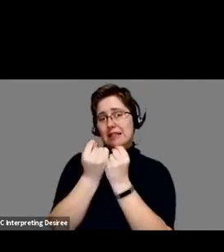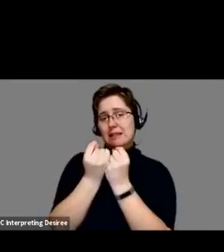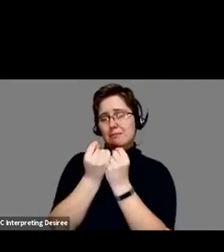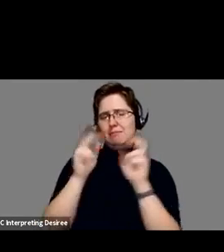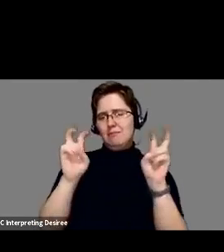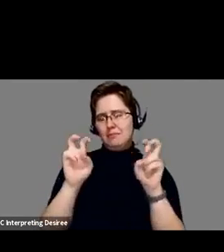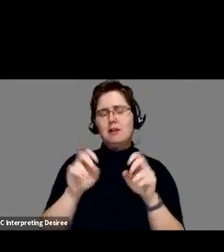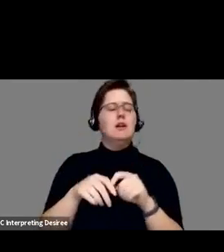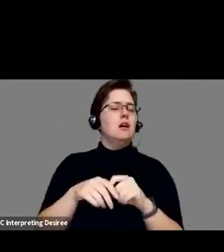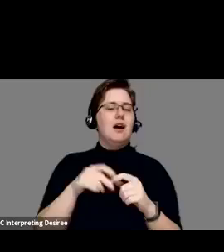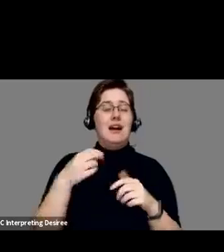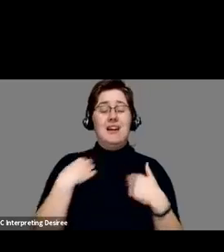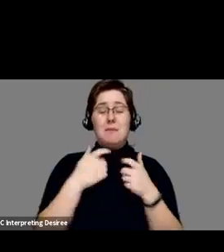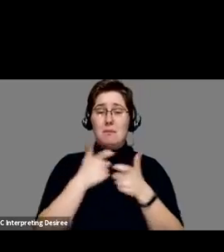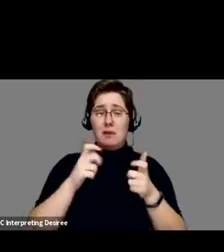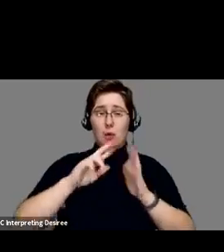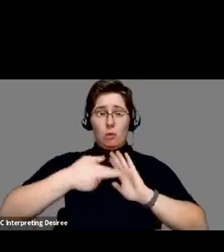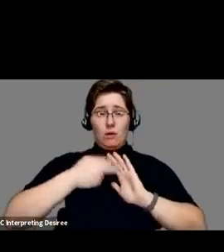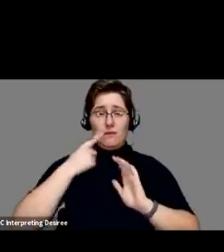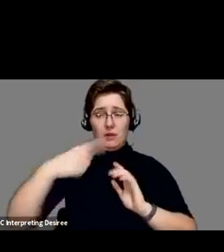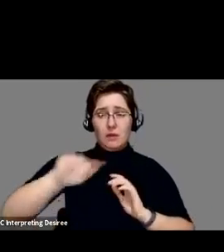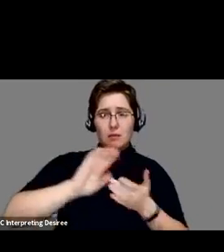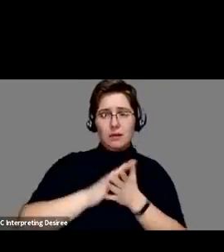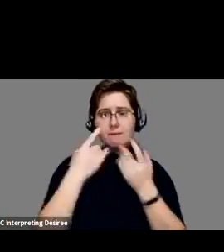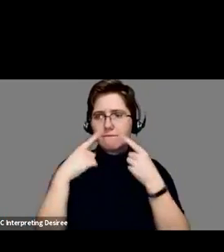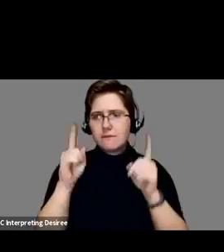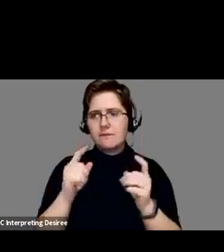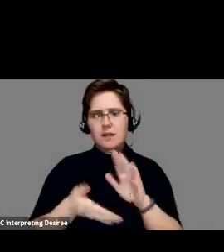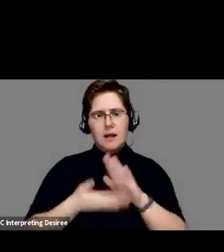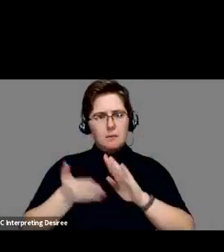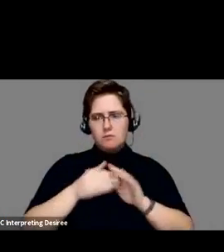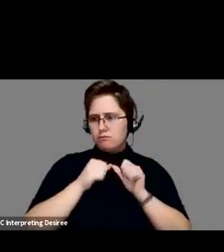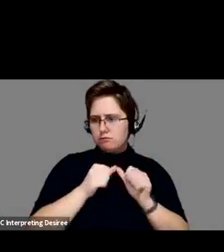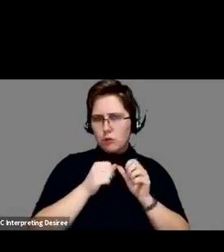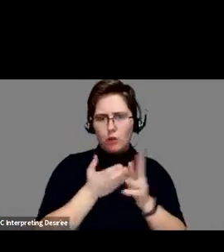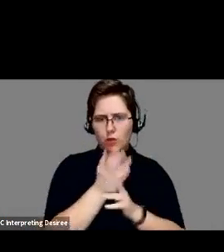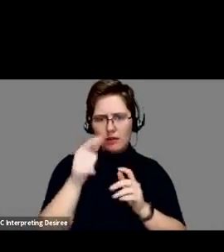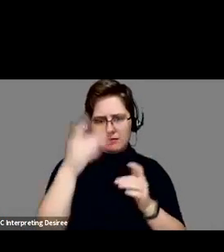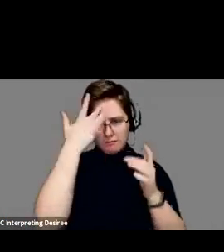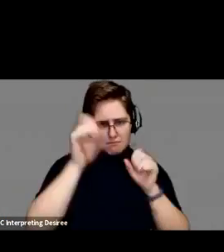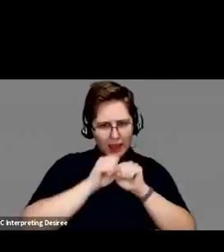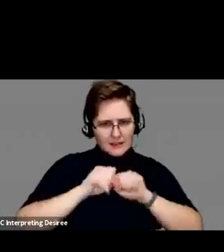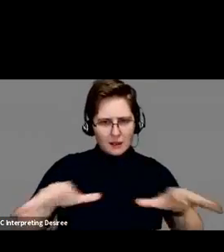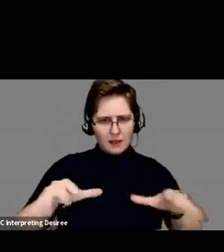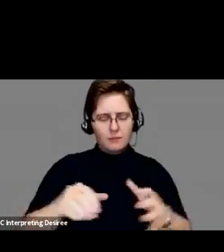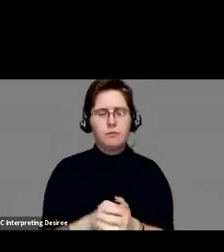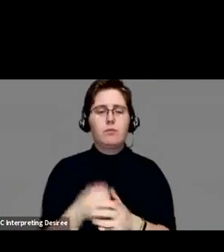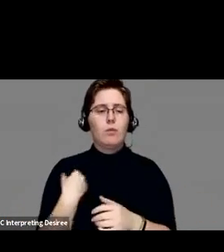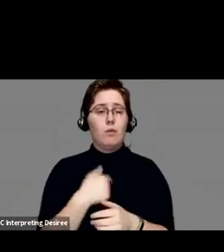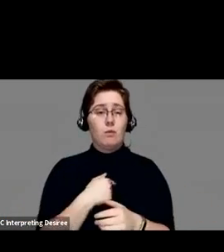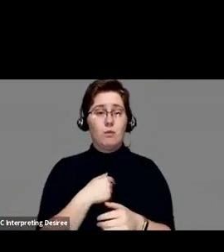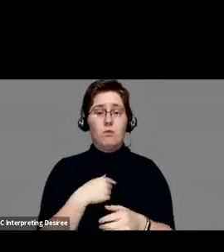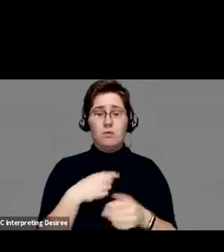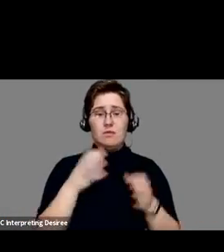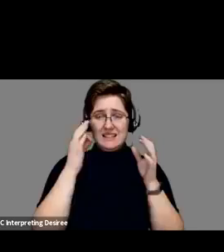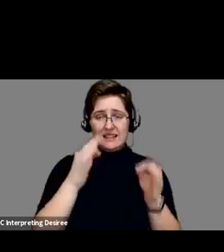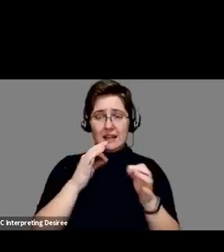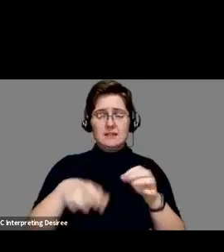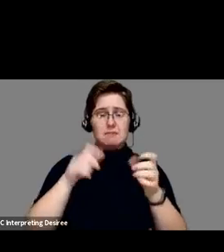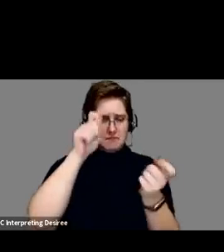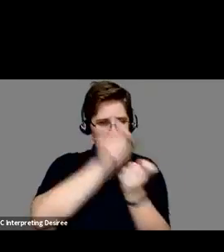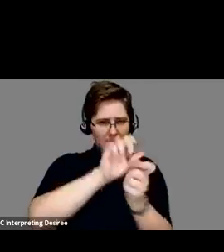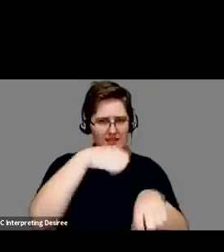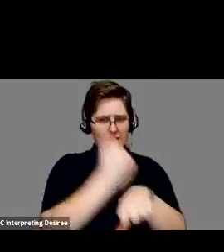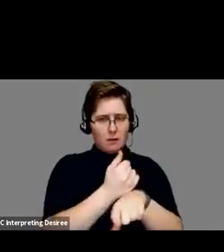role in us being effective and operational throughout the pandemic. We also decided, as you all know, to dedicate a COVID hospital. And